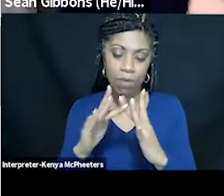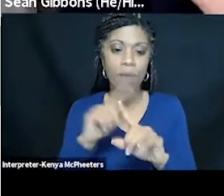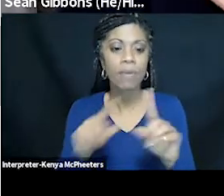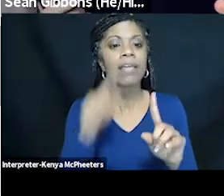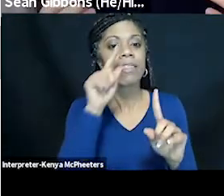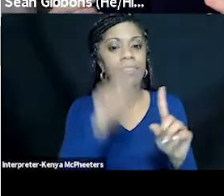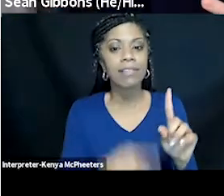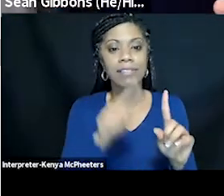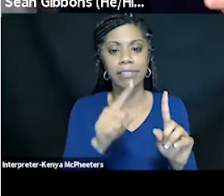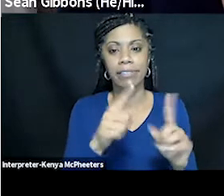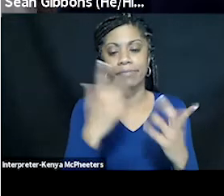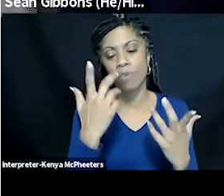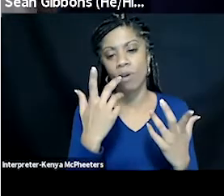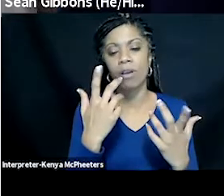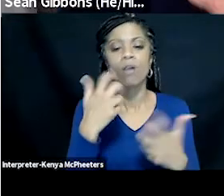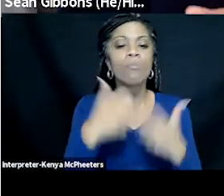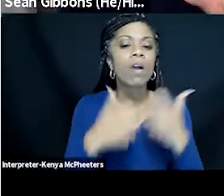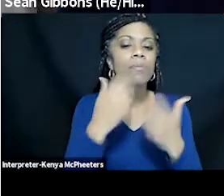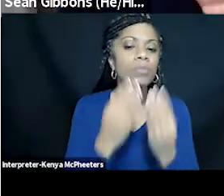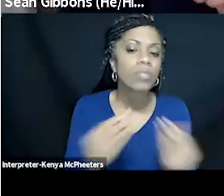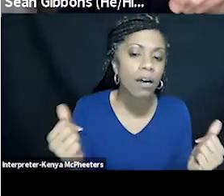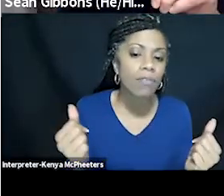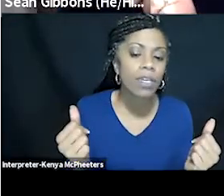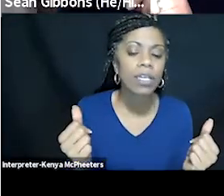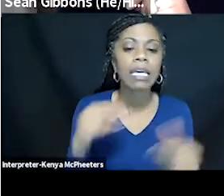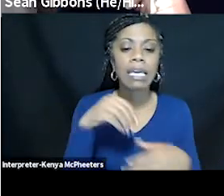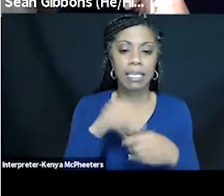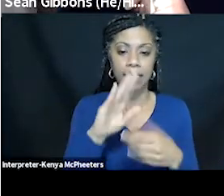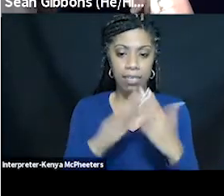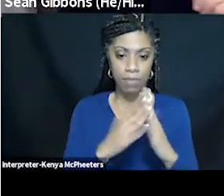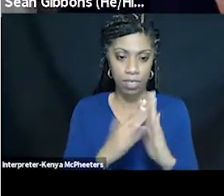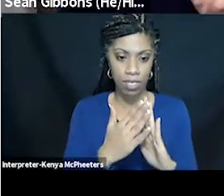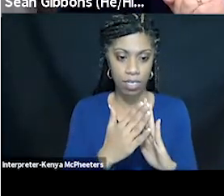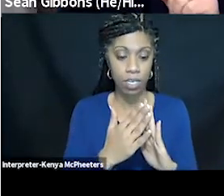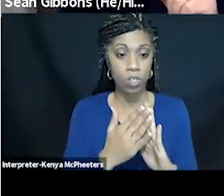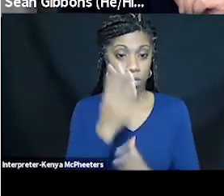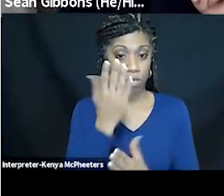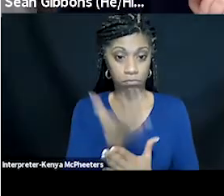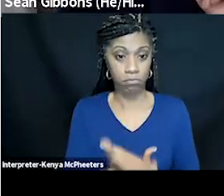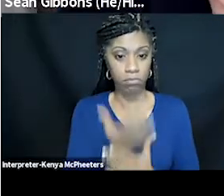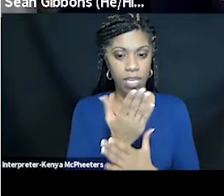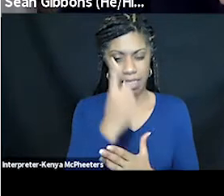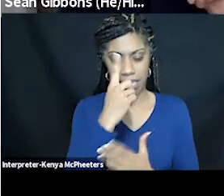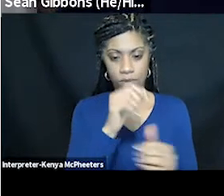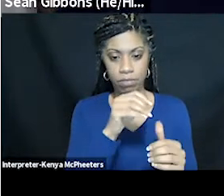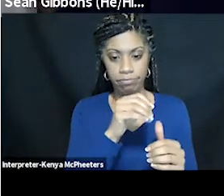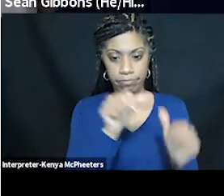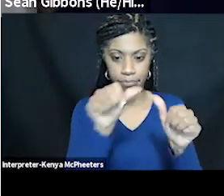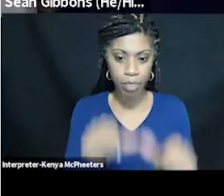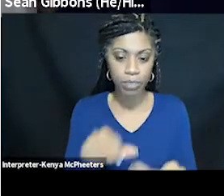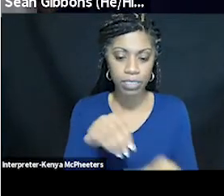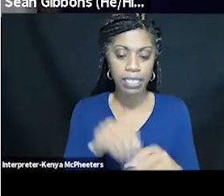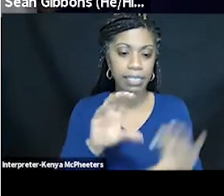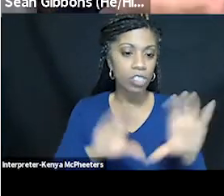and in community and to problem solve together. So if you are keen to do that, you can find the coordinates right there. I think we'll put them into the chat as well, but welcome